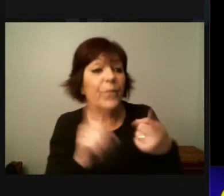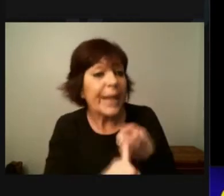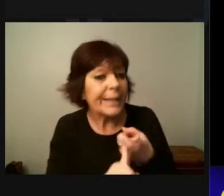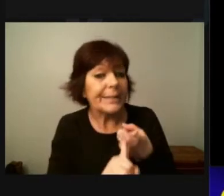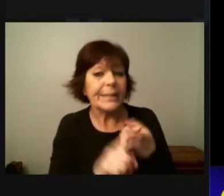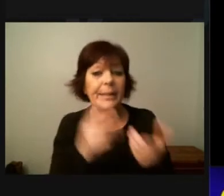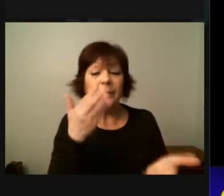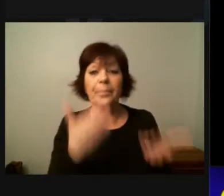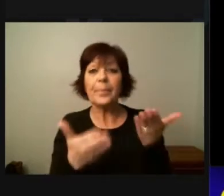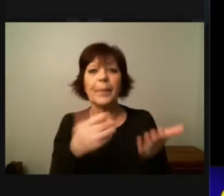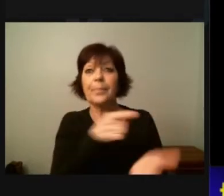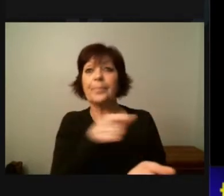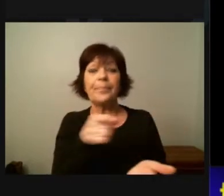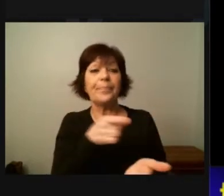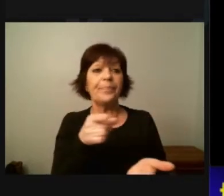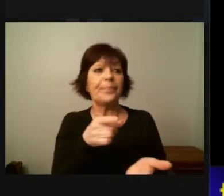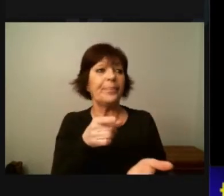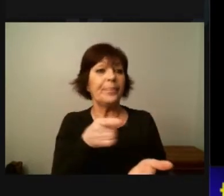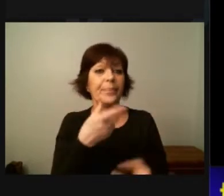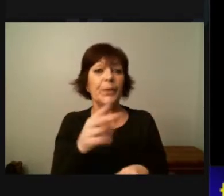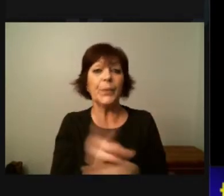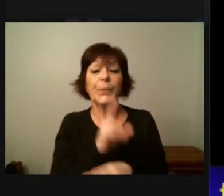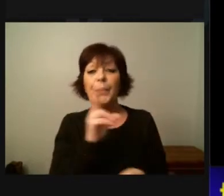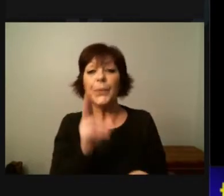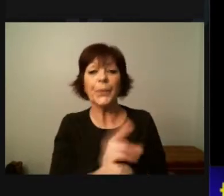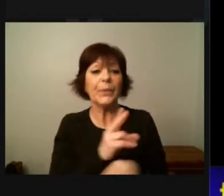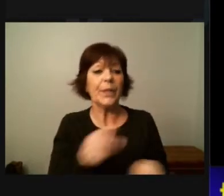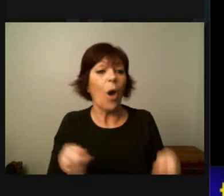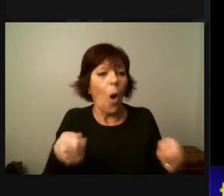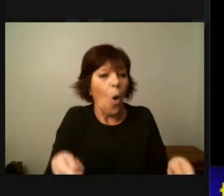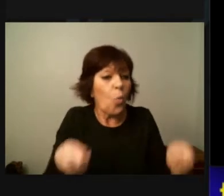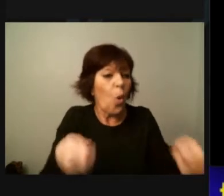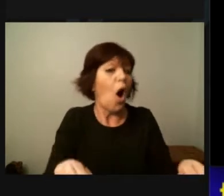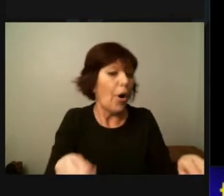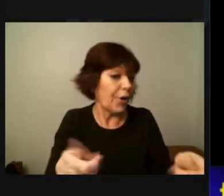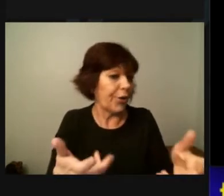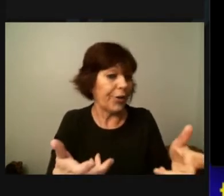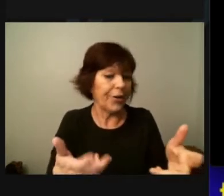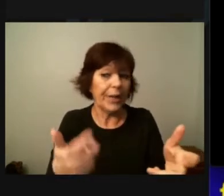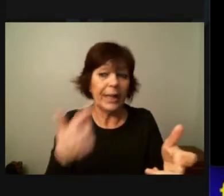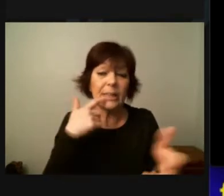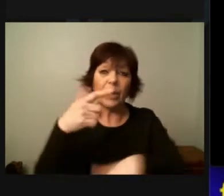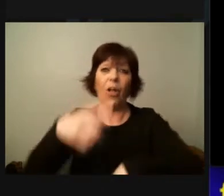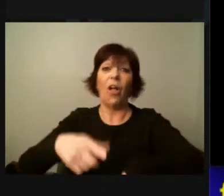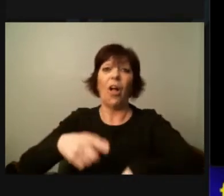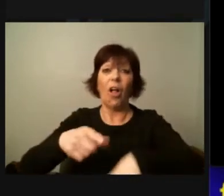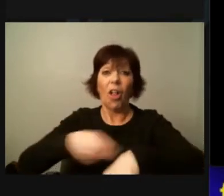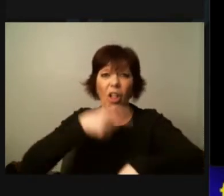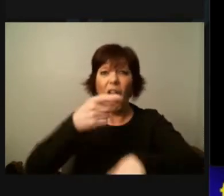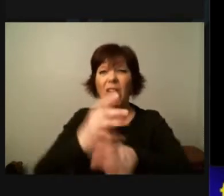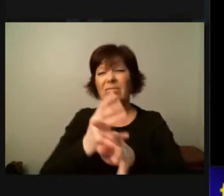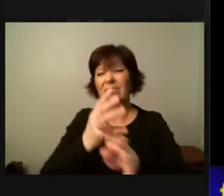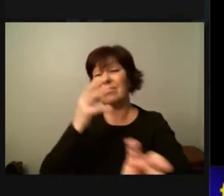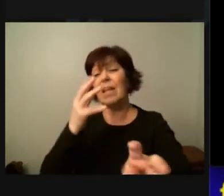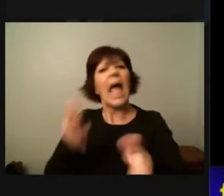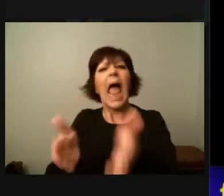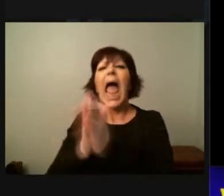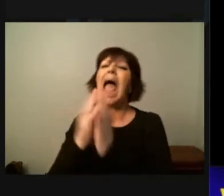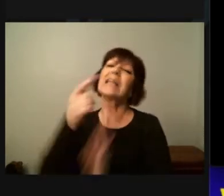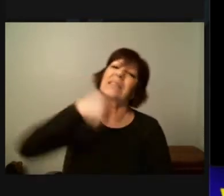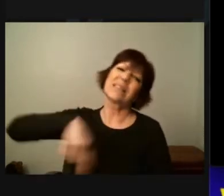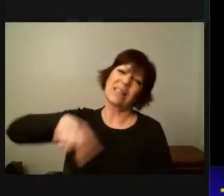perhaps is using a walker and it's just been a long time in line, just ask one of us. We